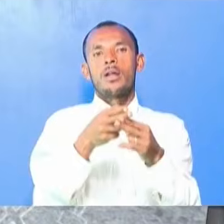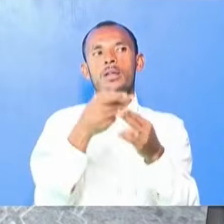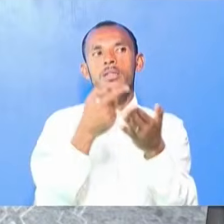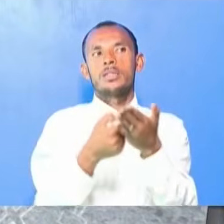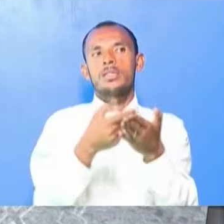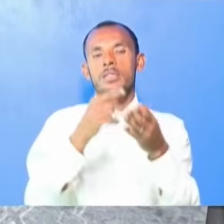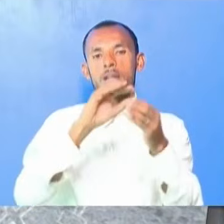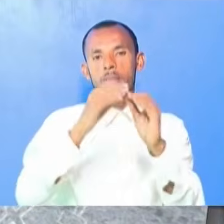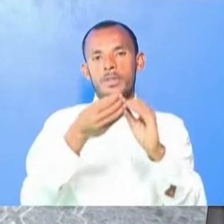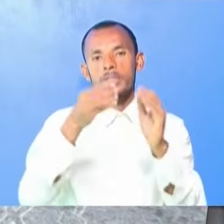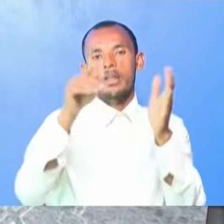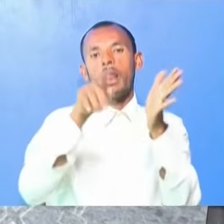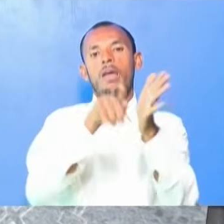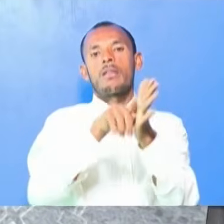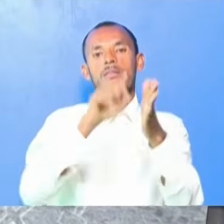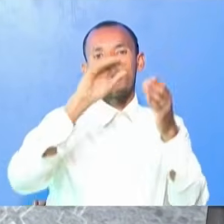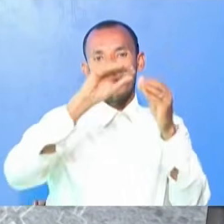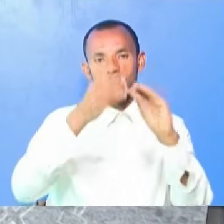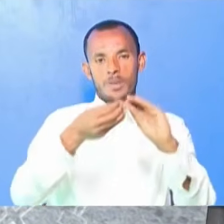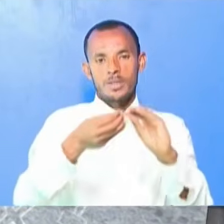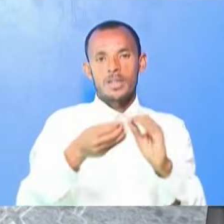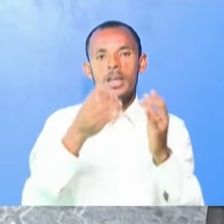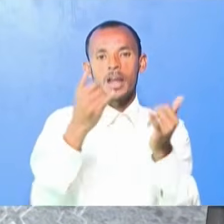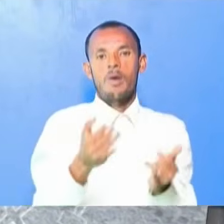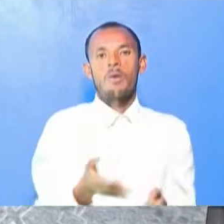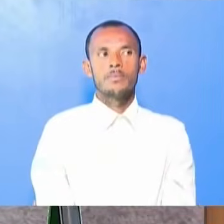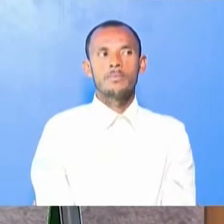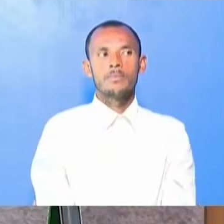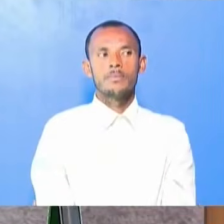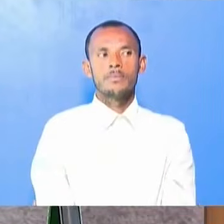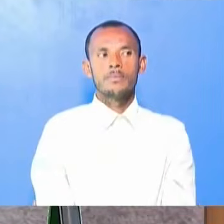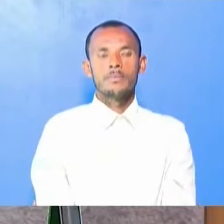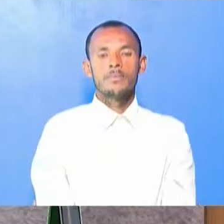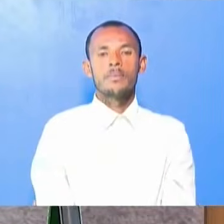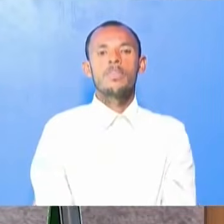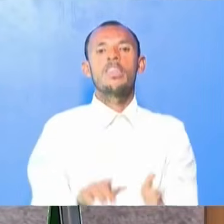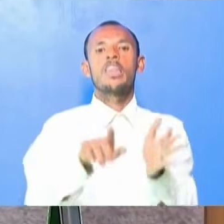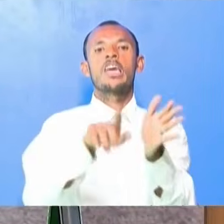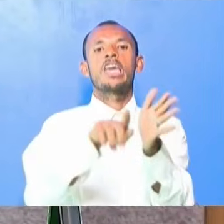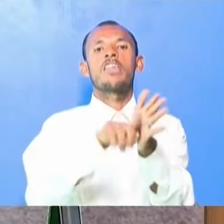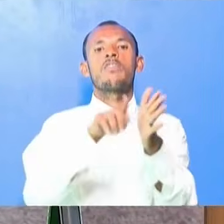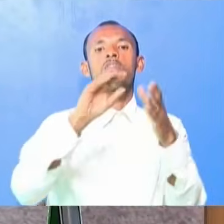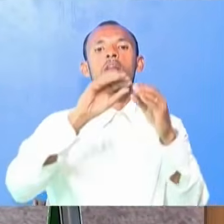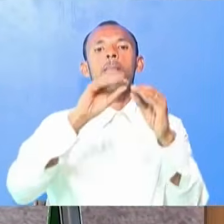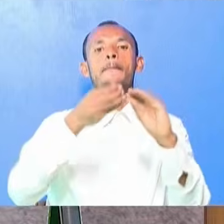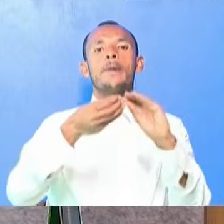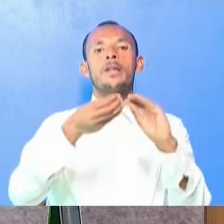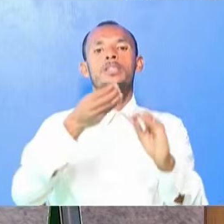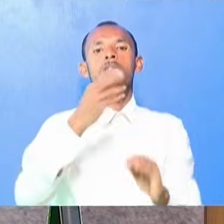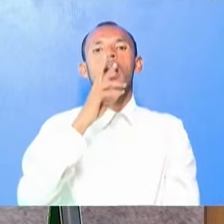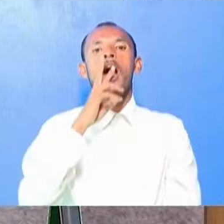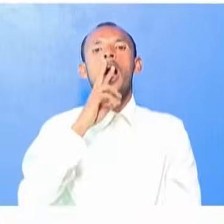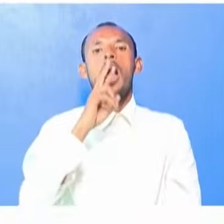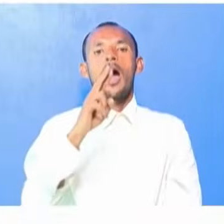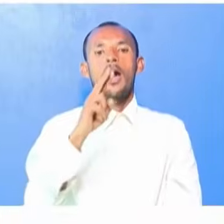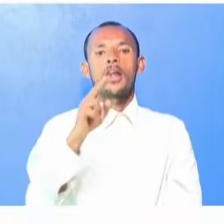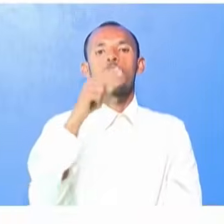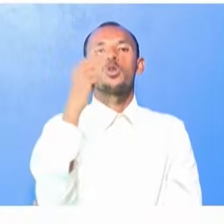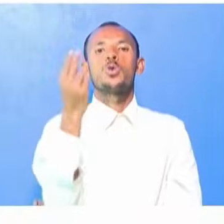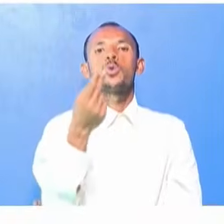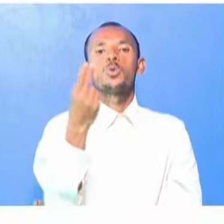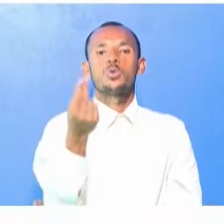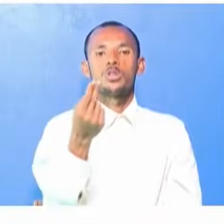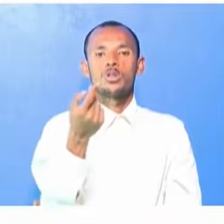negative numbers. So now let's continue. Negative numbers are used to